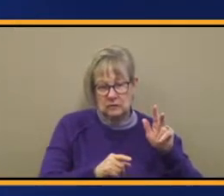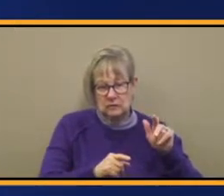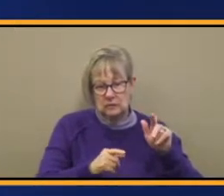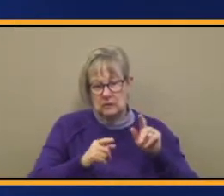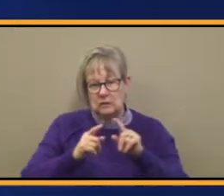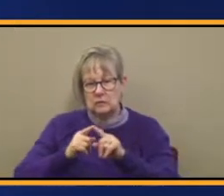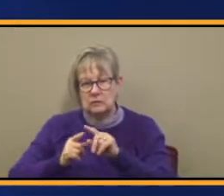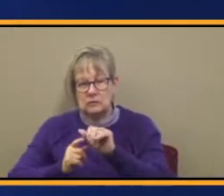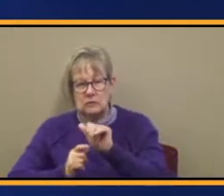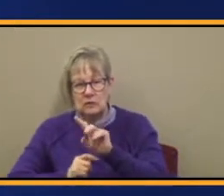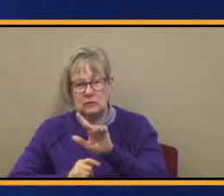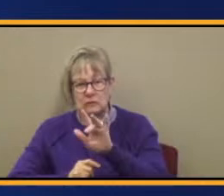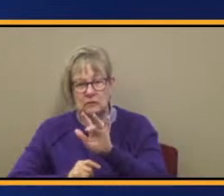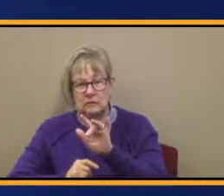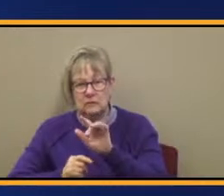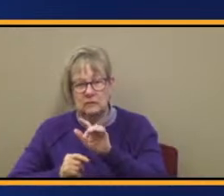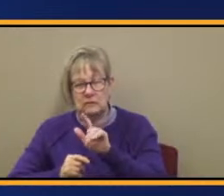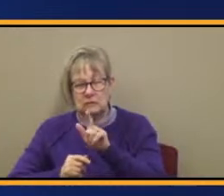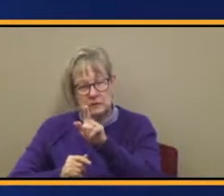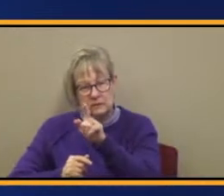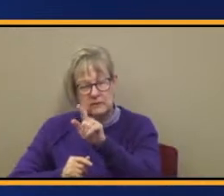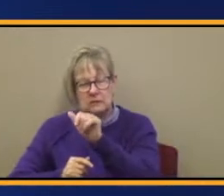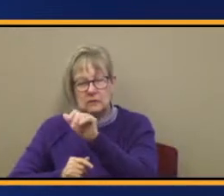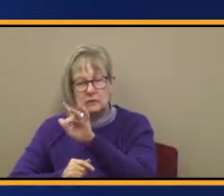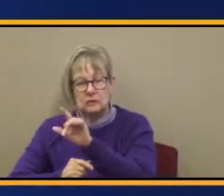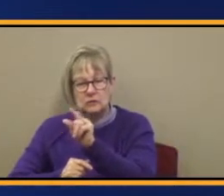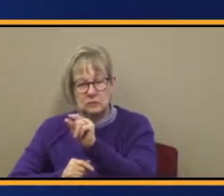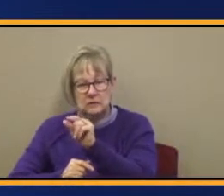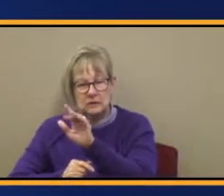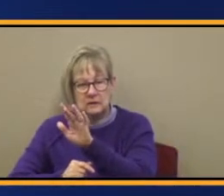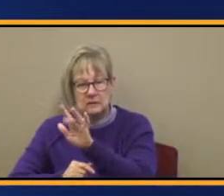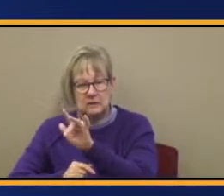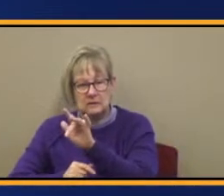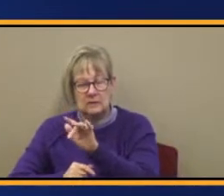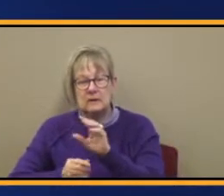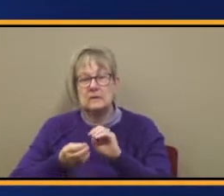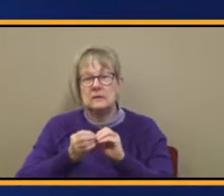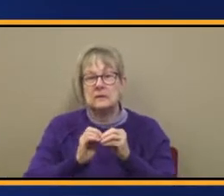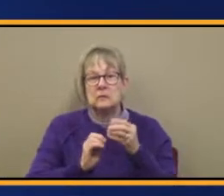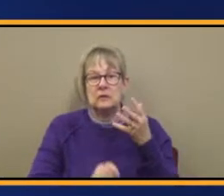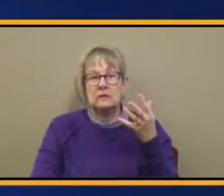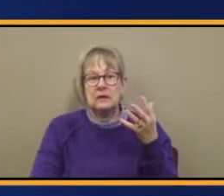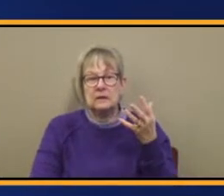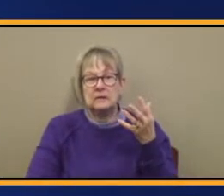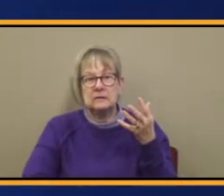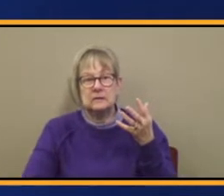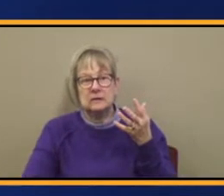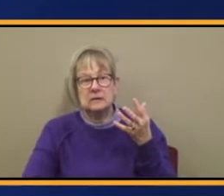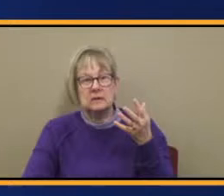31st, 2025. Thank you, sir. Item five.